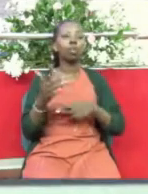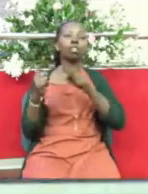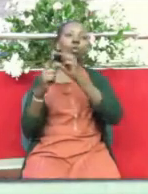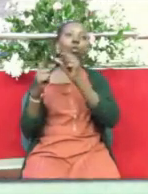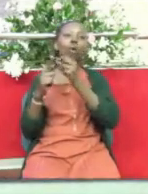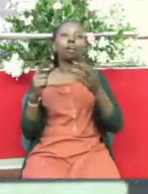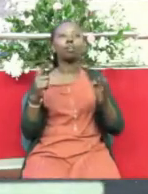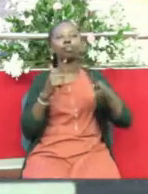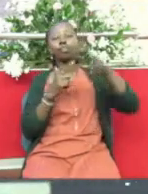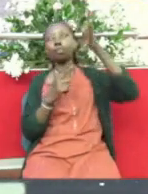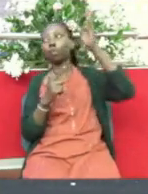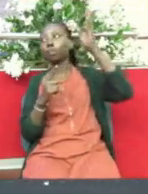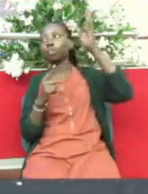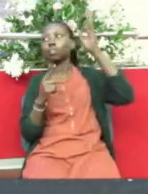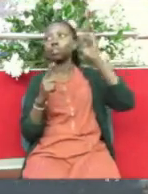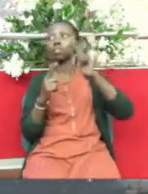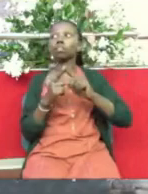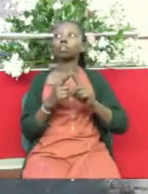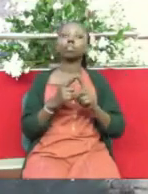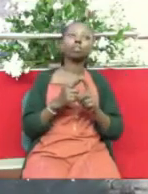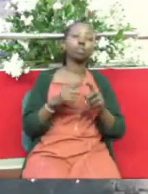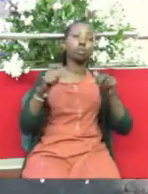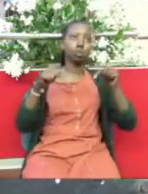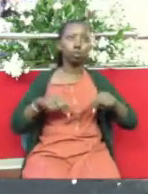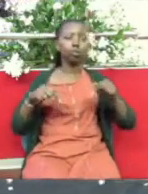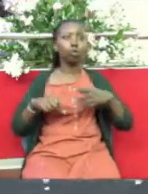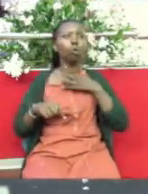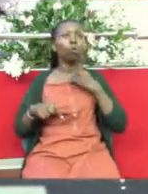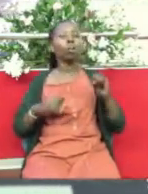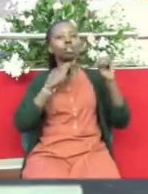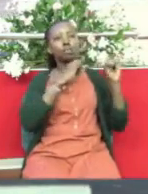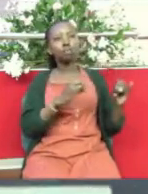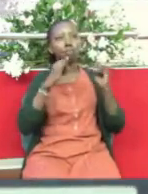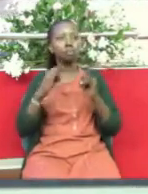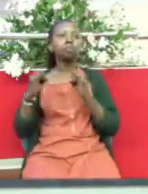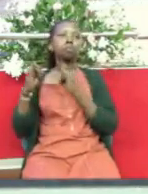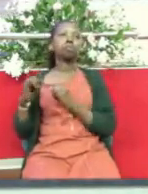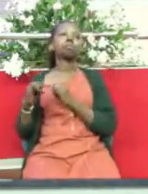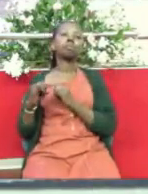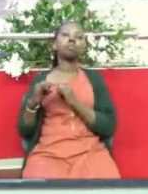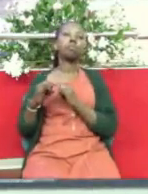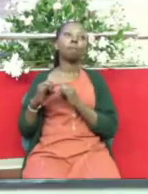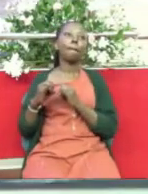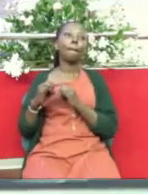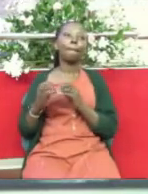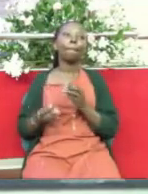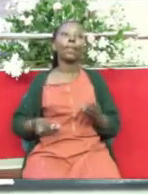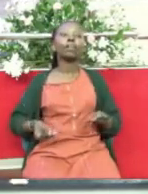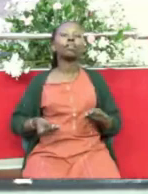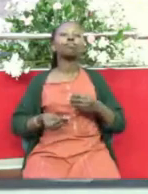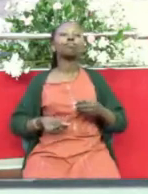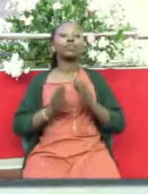hii haya meno makali tumesema kwamba ni neno la Mungu. Today I want each and every one of us. Siku ya leo nataka kila mtu to lift their